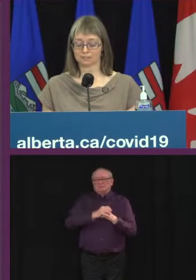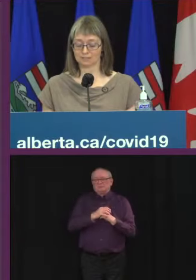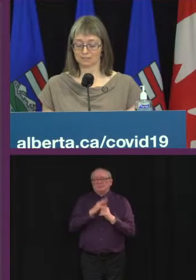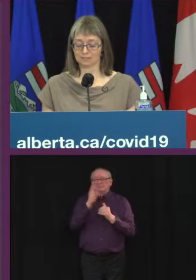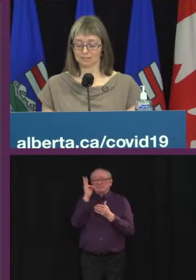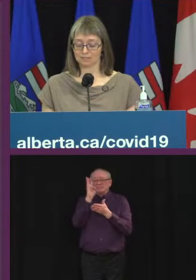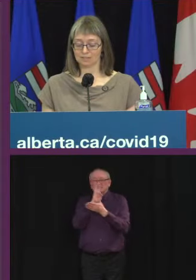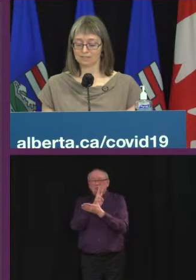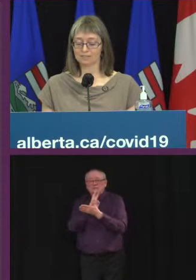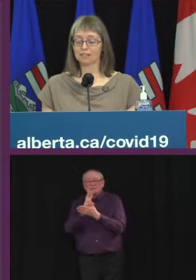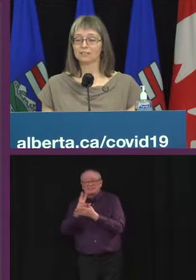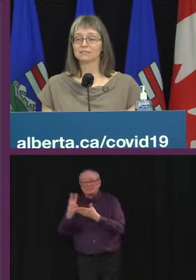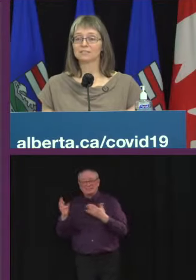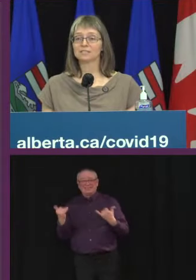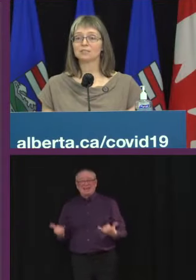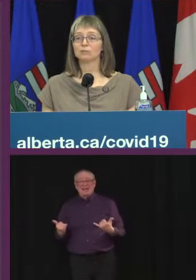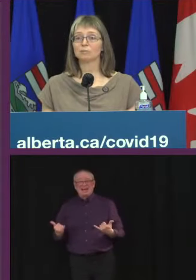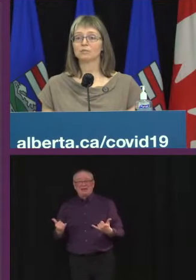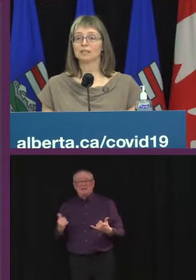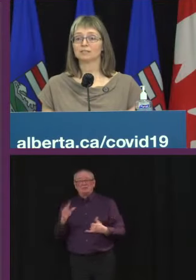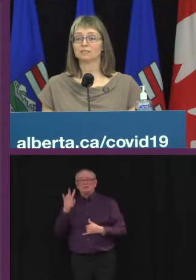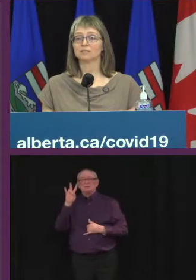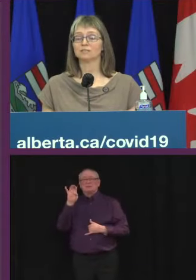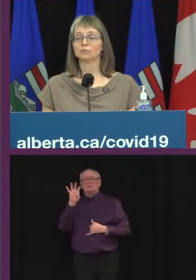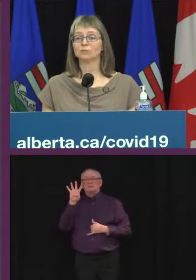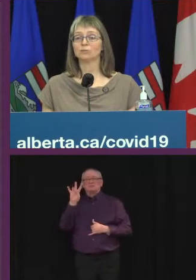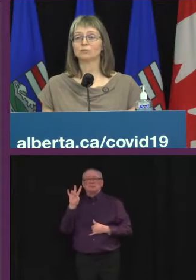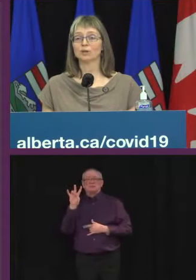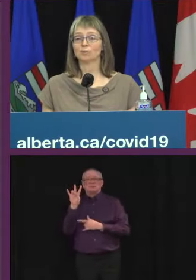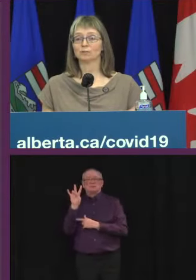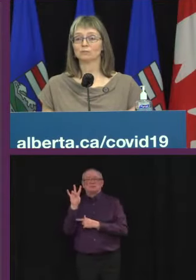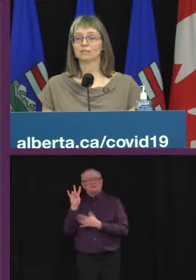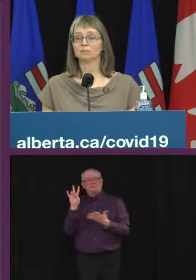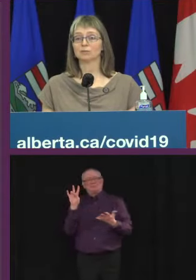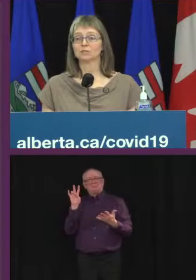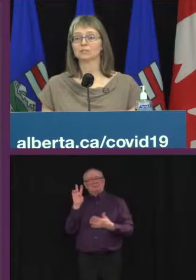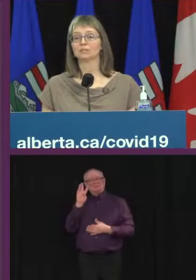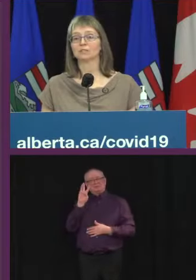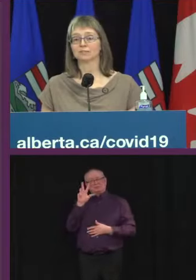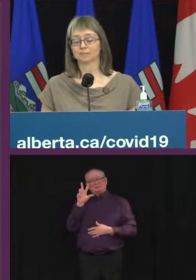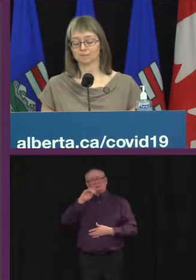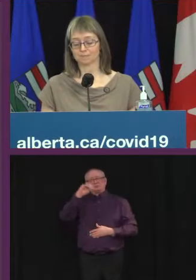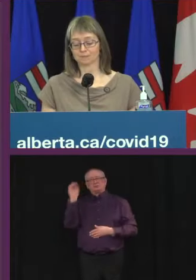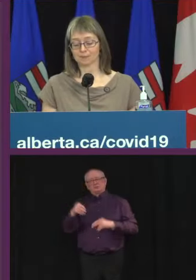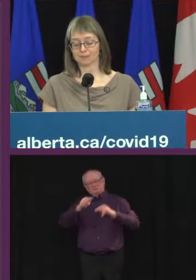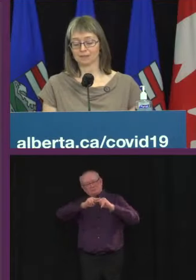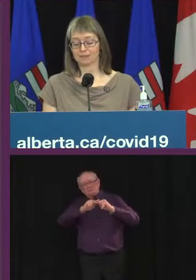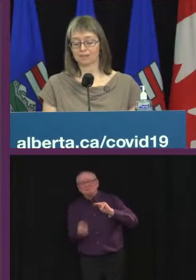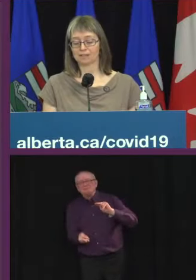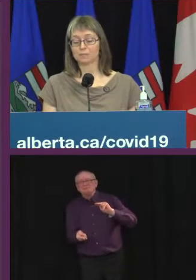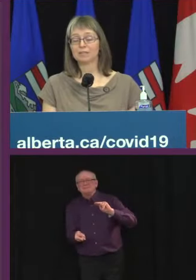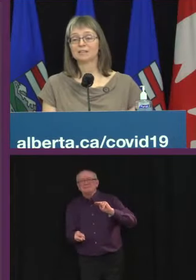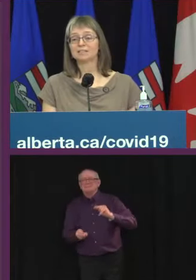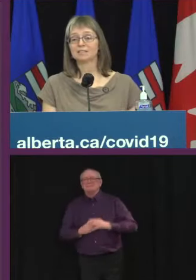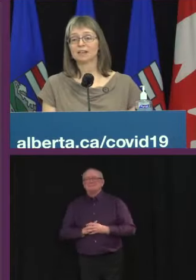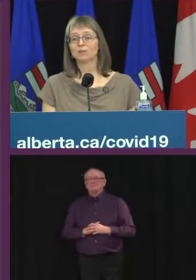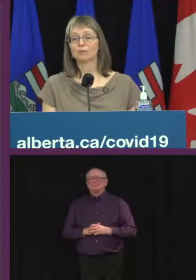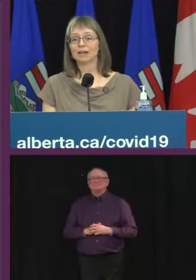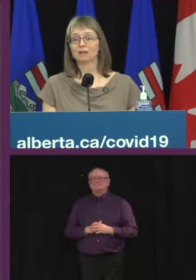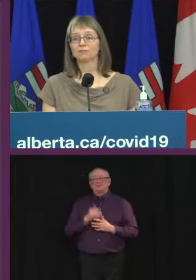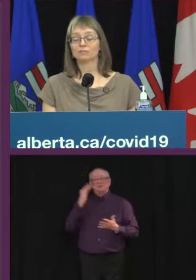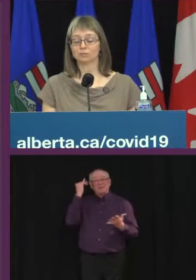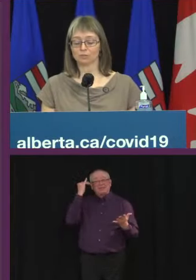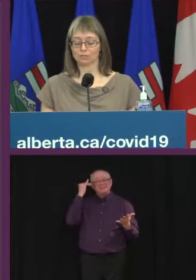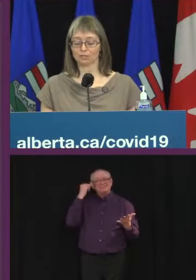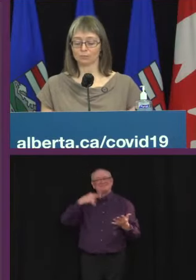747. That's a decline of 63% since schools reopened for in-person learning. And it's because together